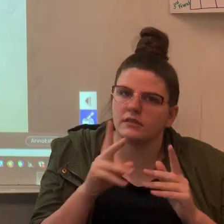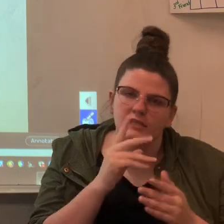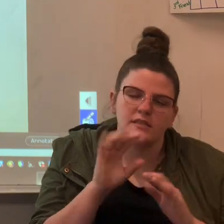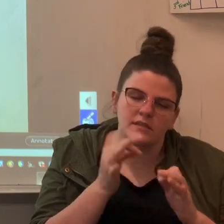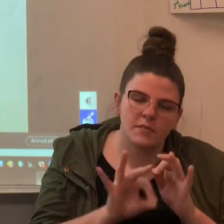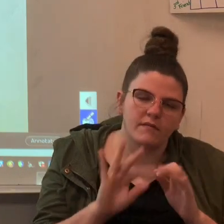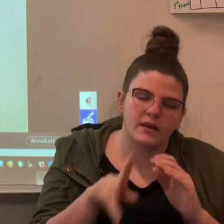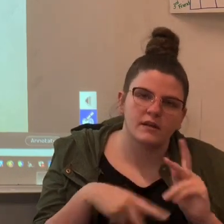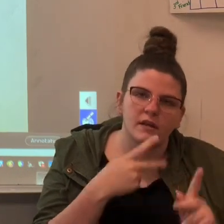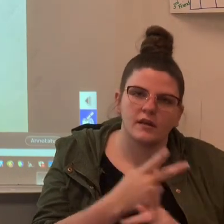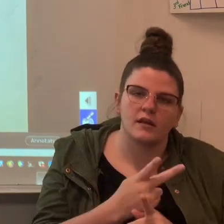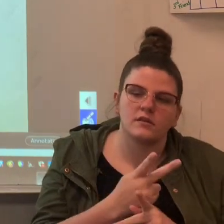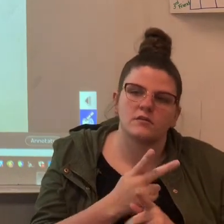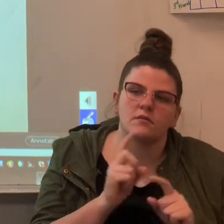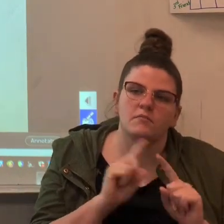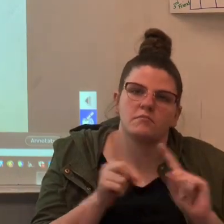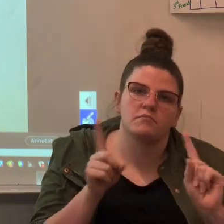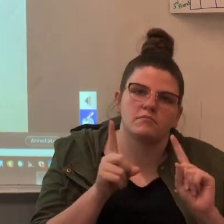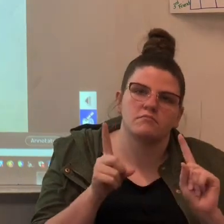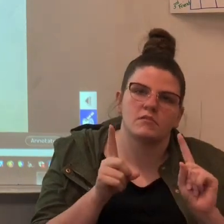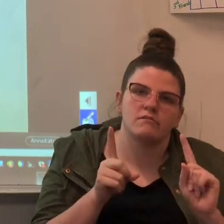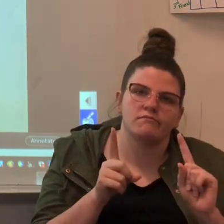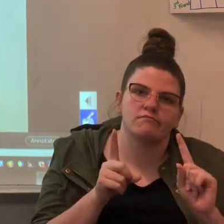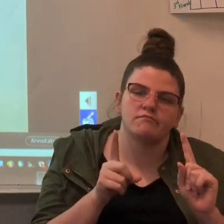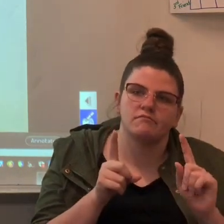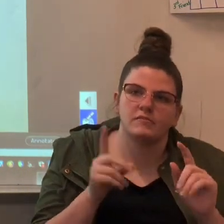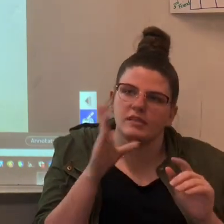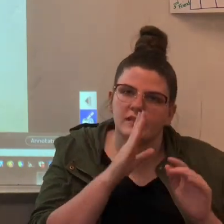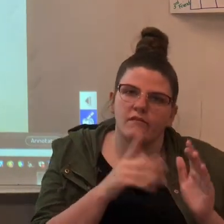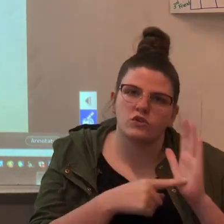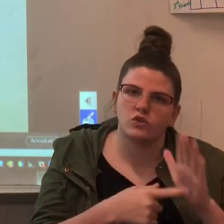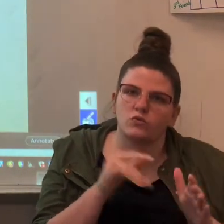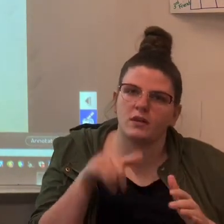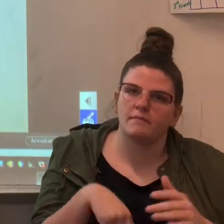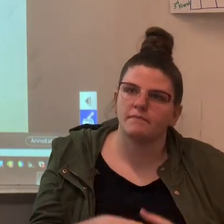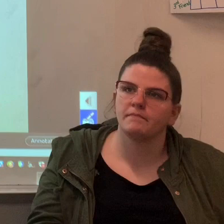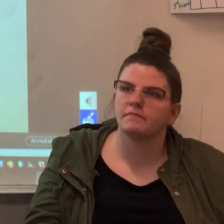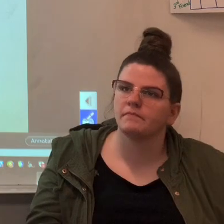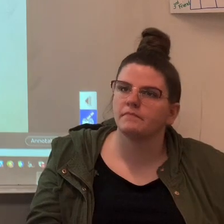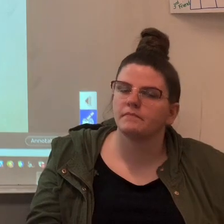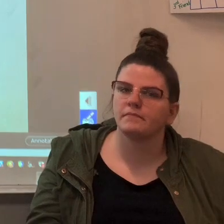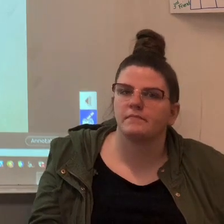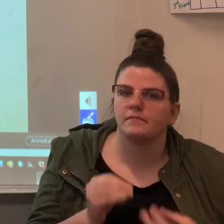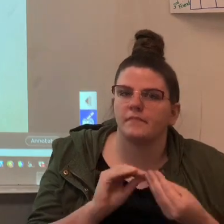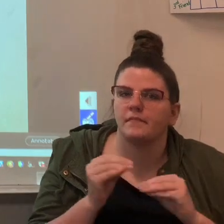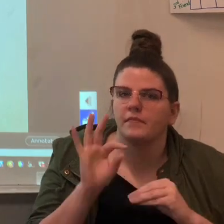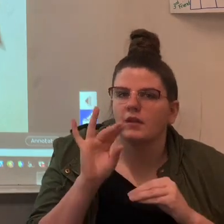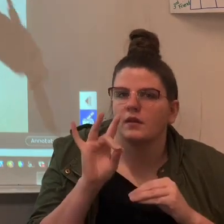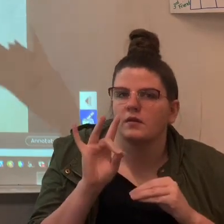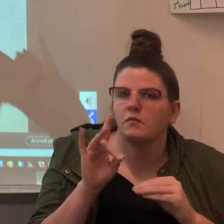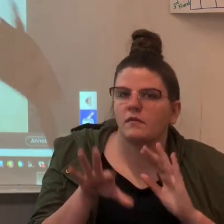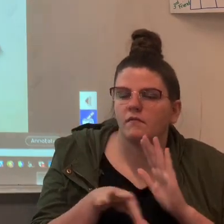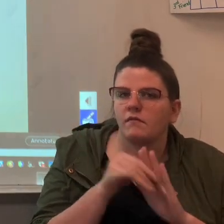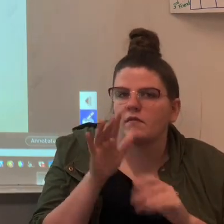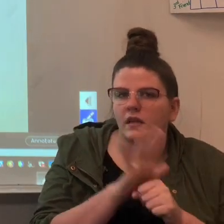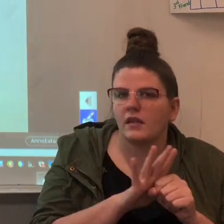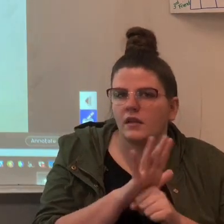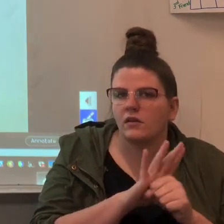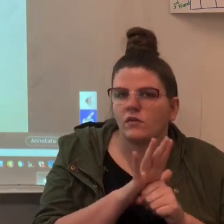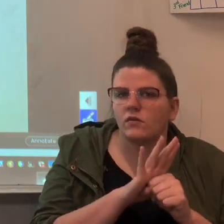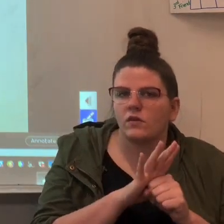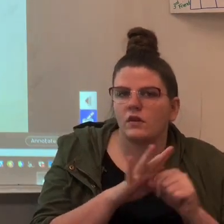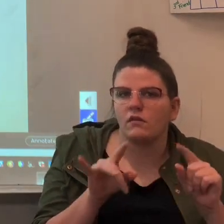be simplified, but your model never shows it in a simplified version. All right, number 8, find the area of the rectangle